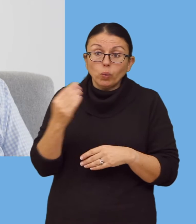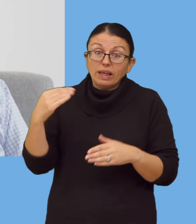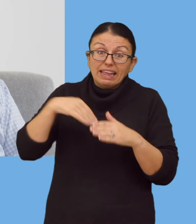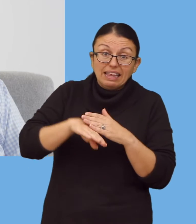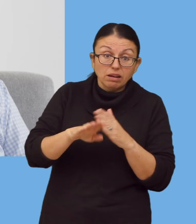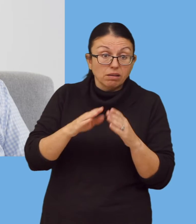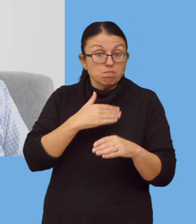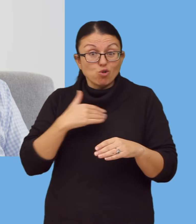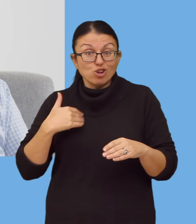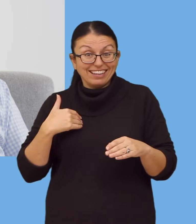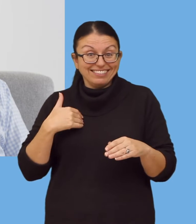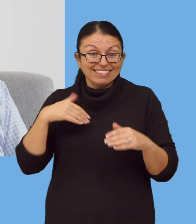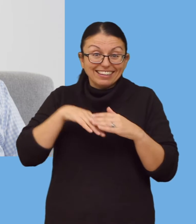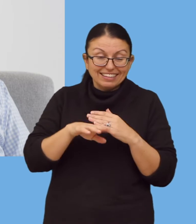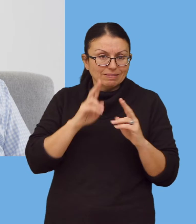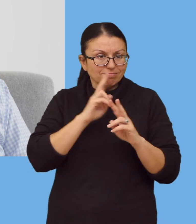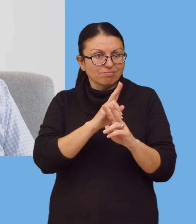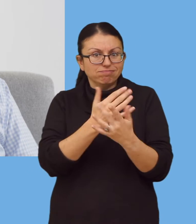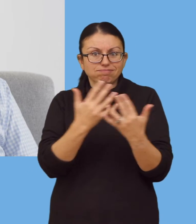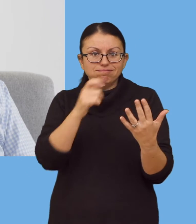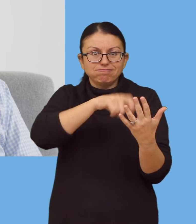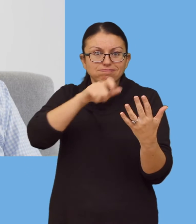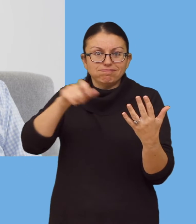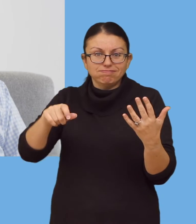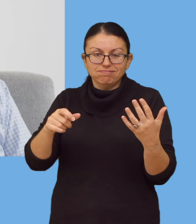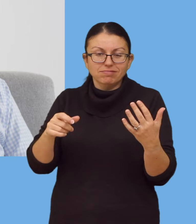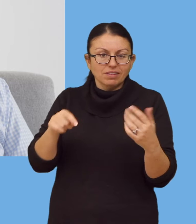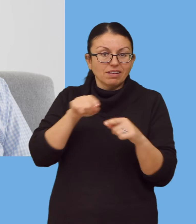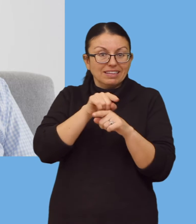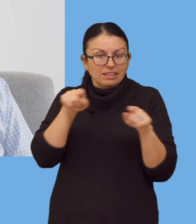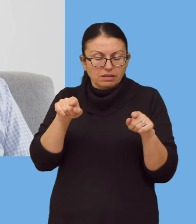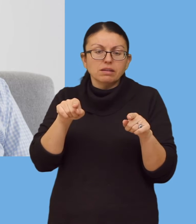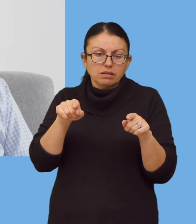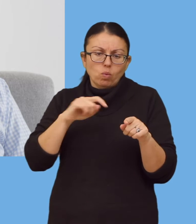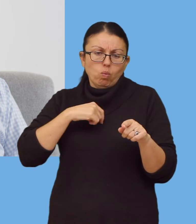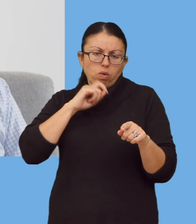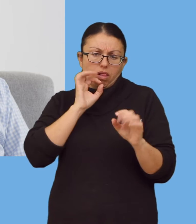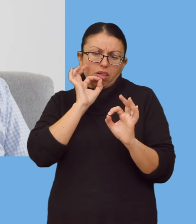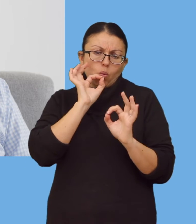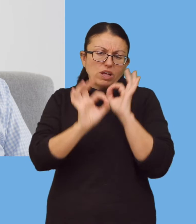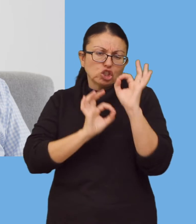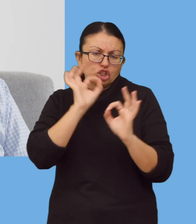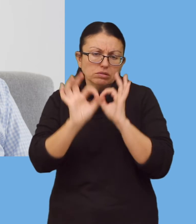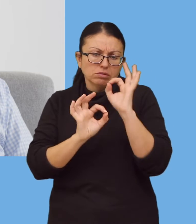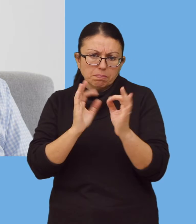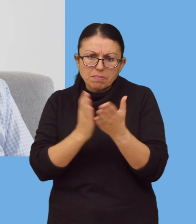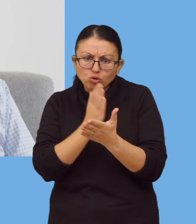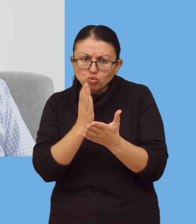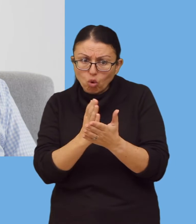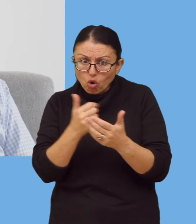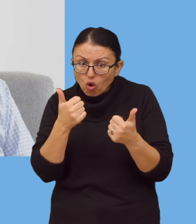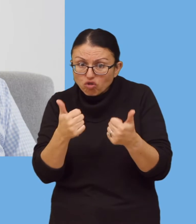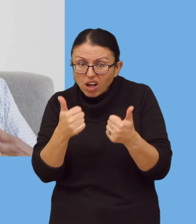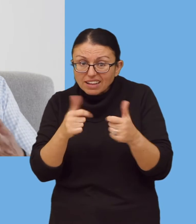in on the morning of surgery, you'll be seen by a few people, including the anaesthetist. We will ask you a few questions, make sure it's still